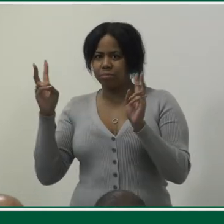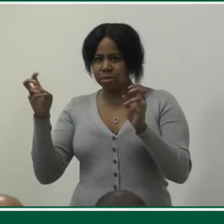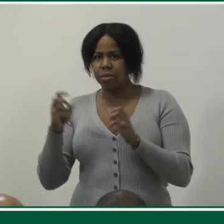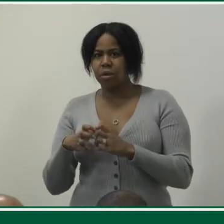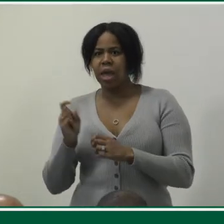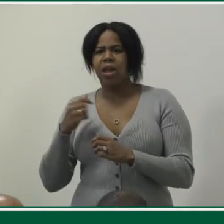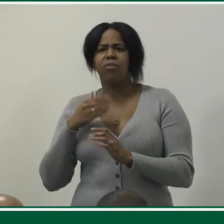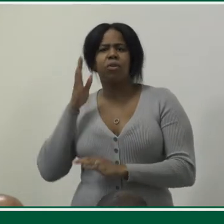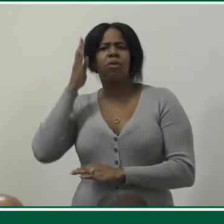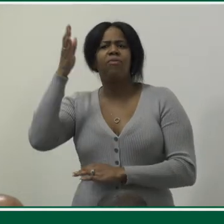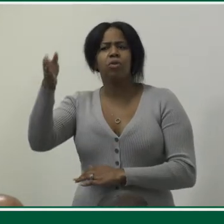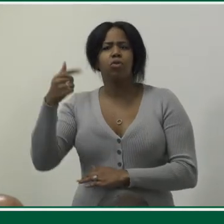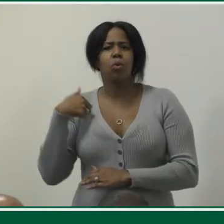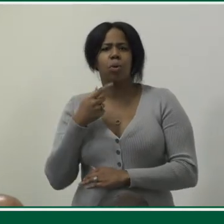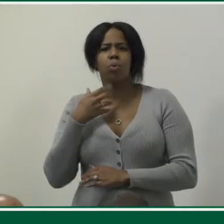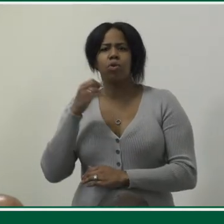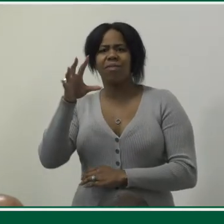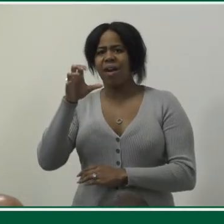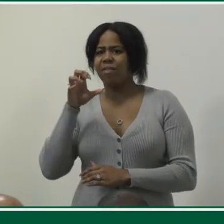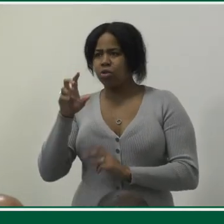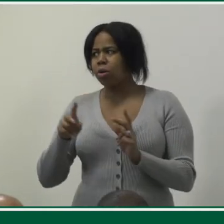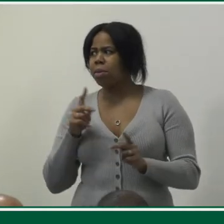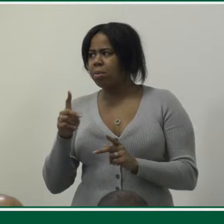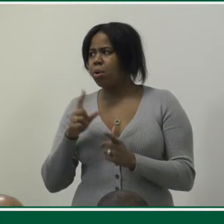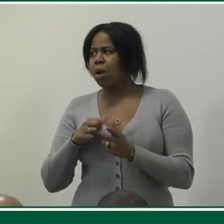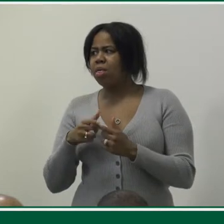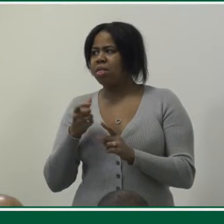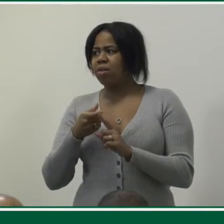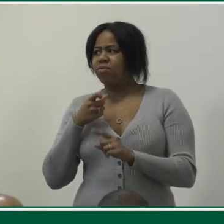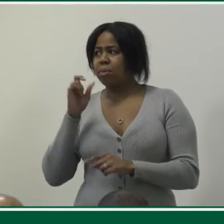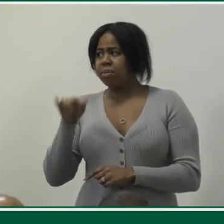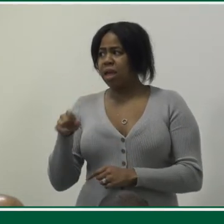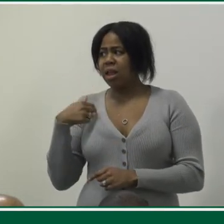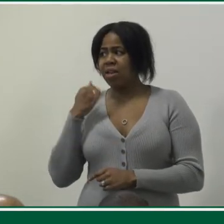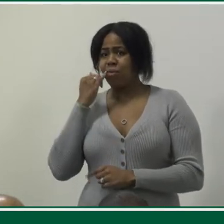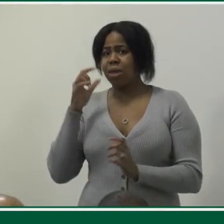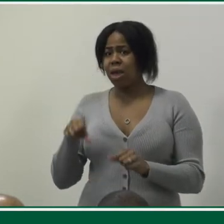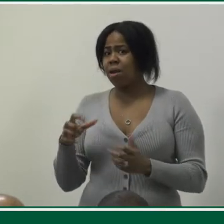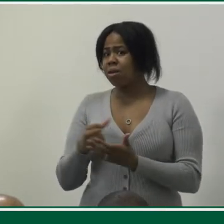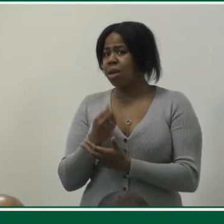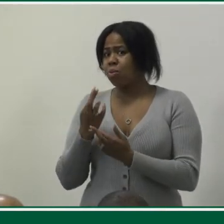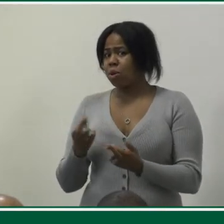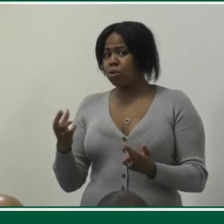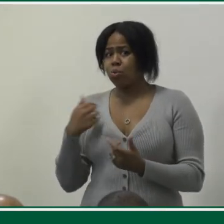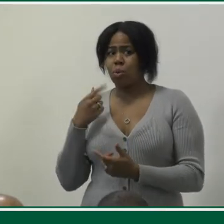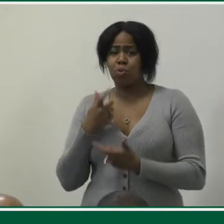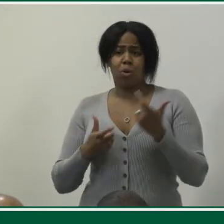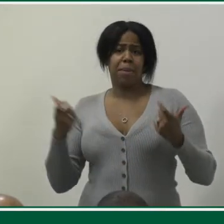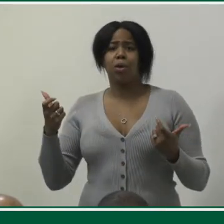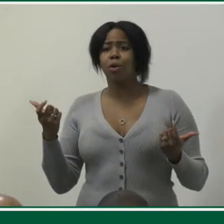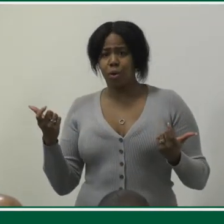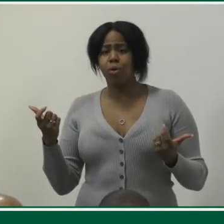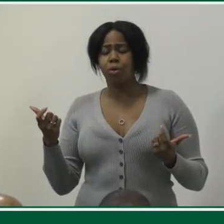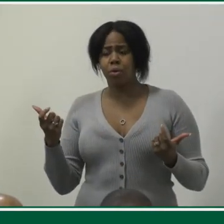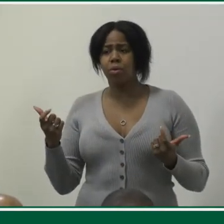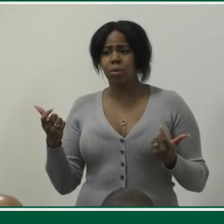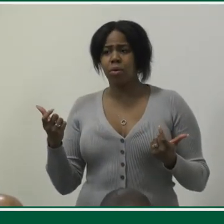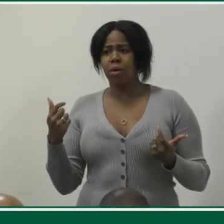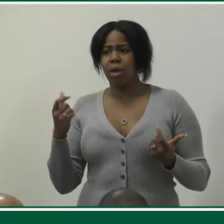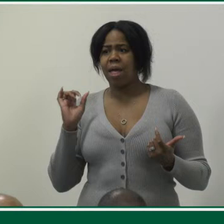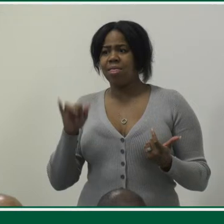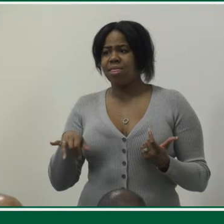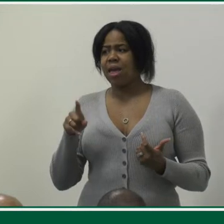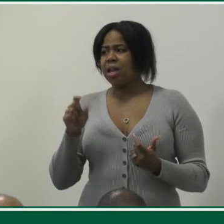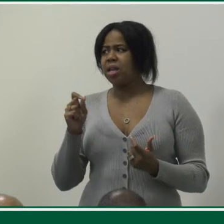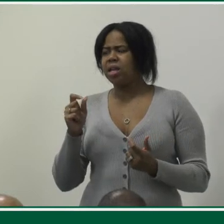trajectory, we want to get to 500 initially. And then based upon whether or not we can secure more resources, we want to go bigger than that. And all of that is